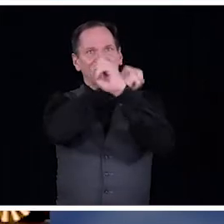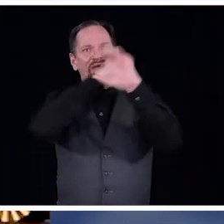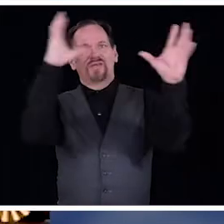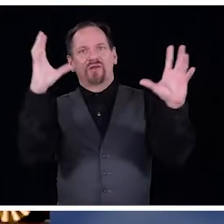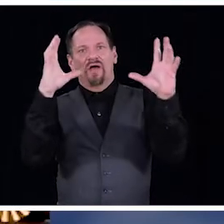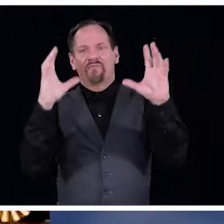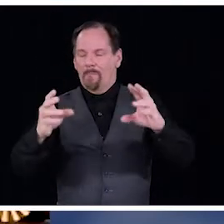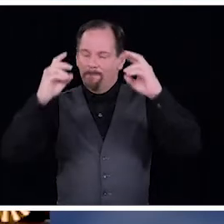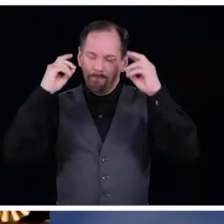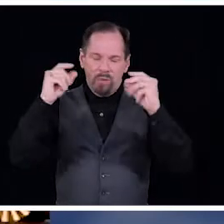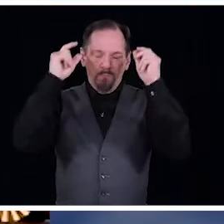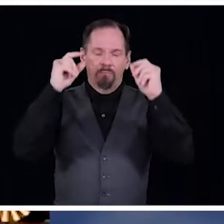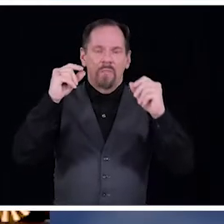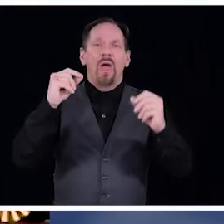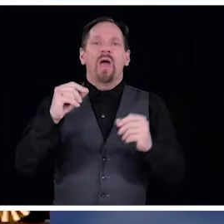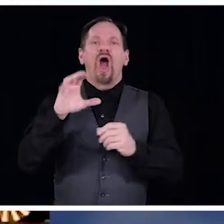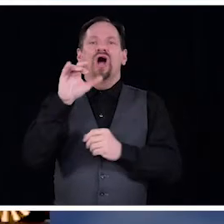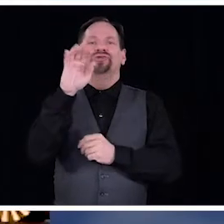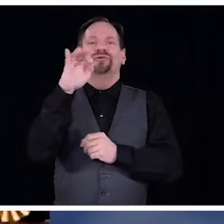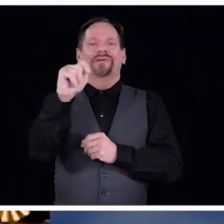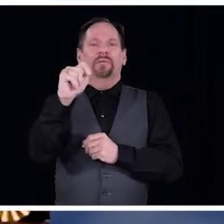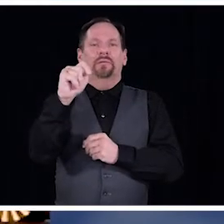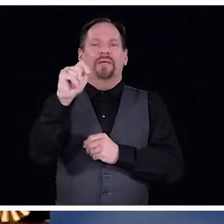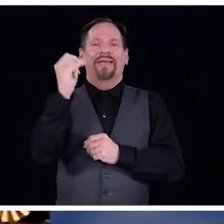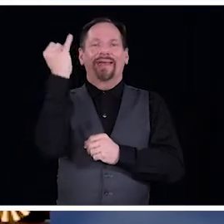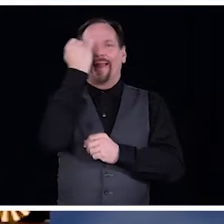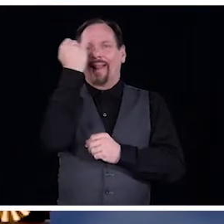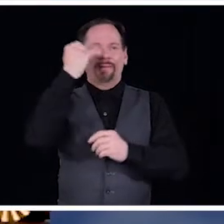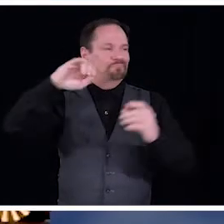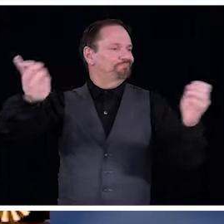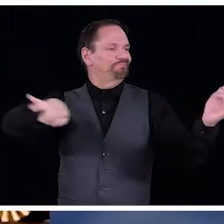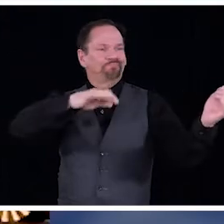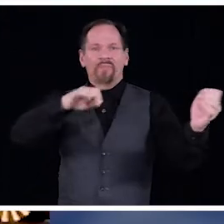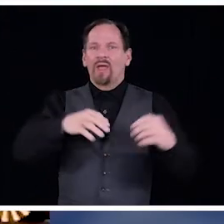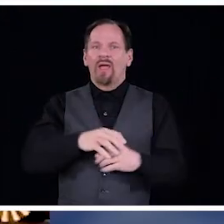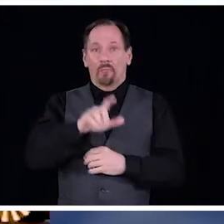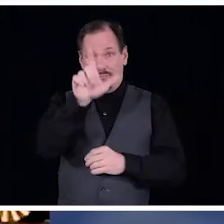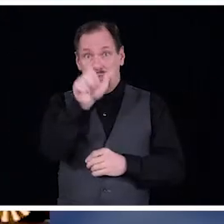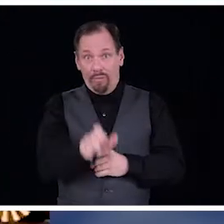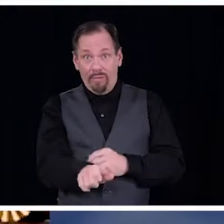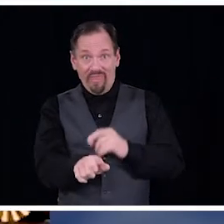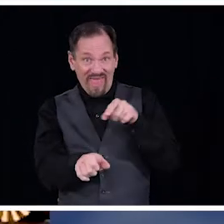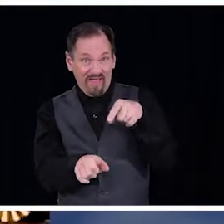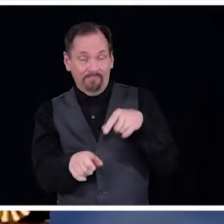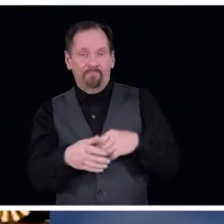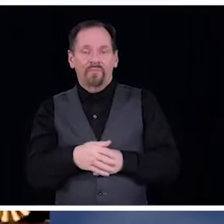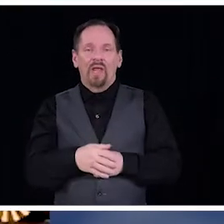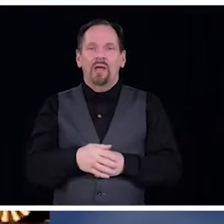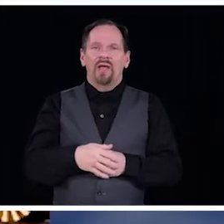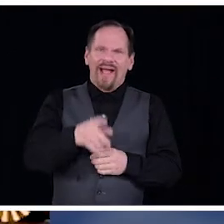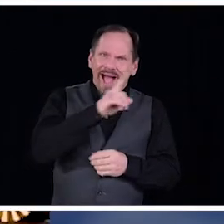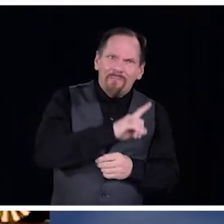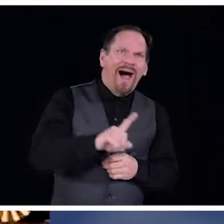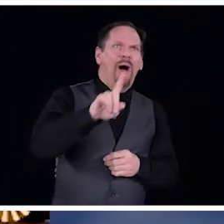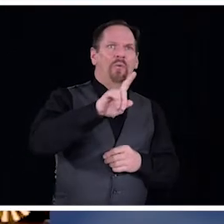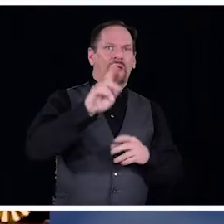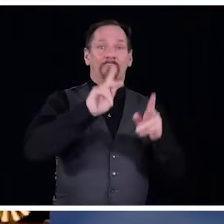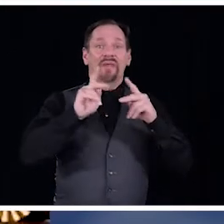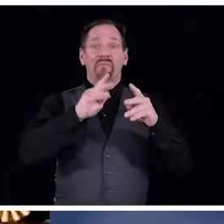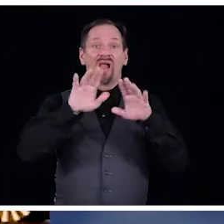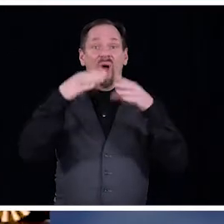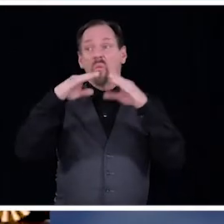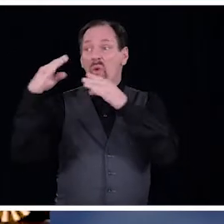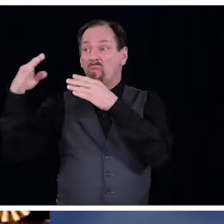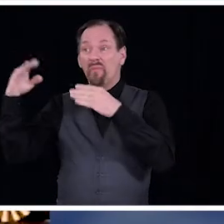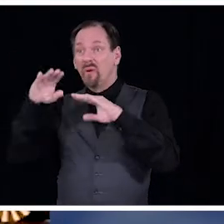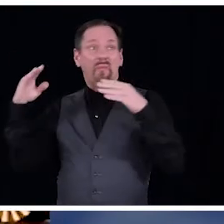impromptu concert on a rooftop in Italy, with many coming out on their balconies to listen to this welcome distraction from everyday life.